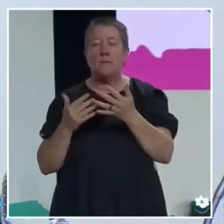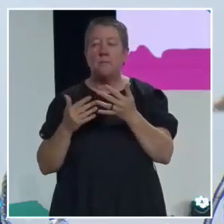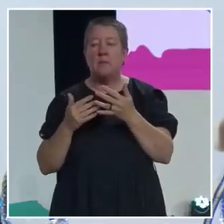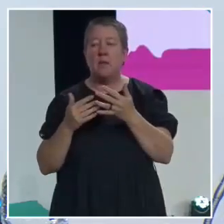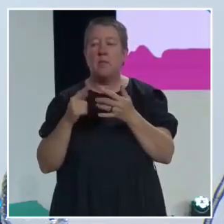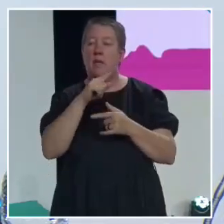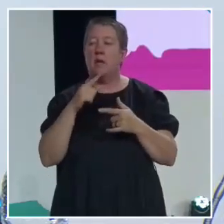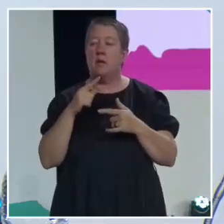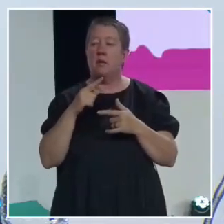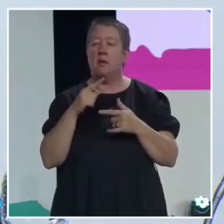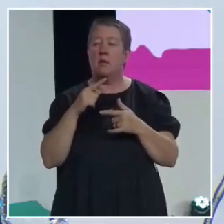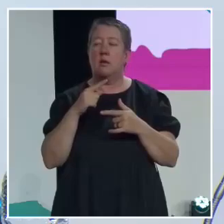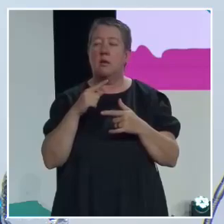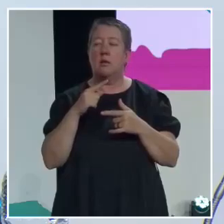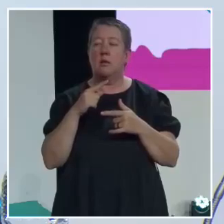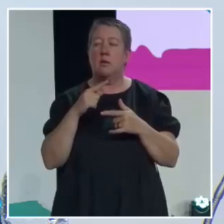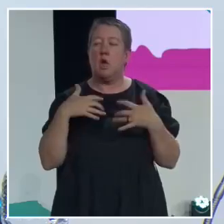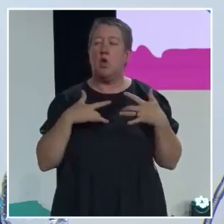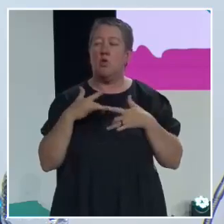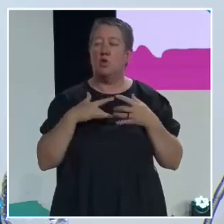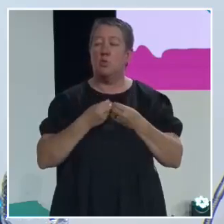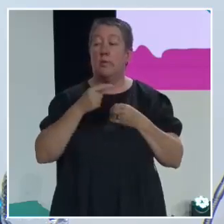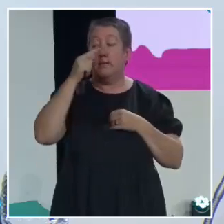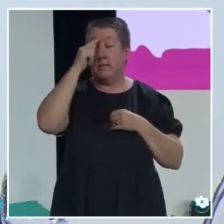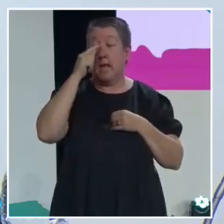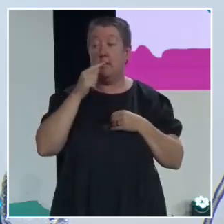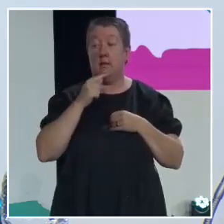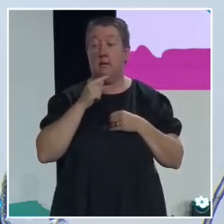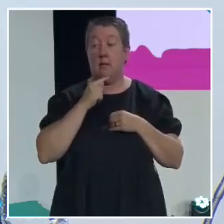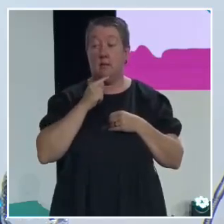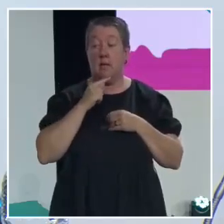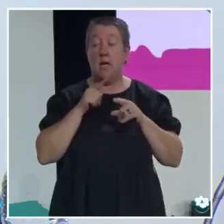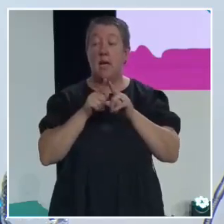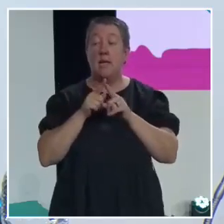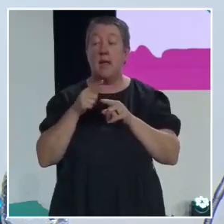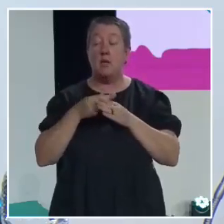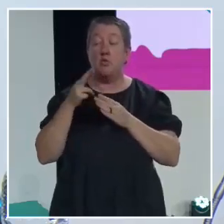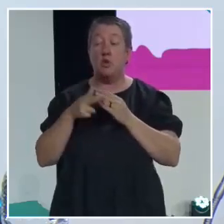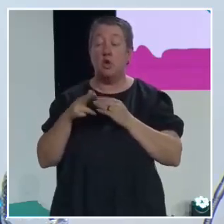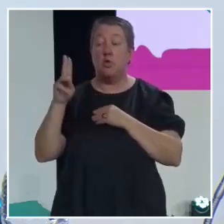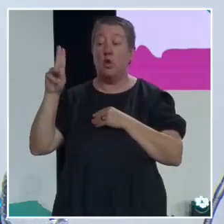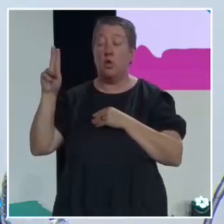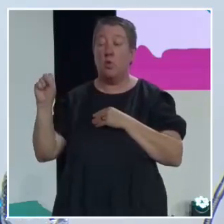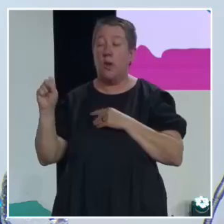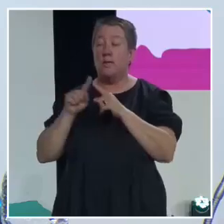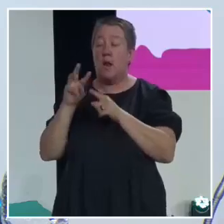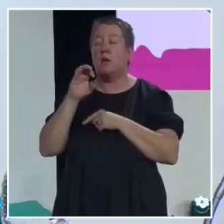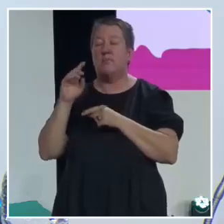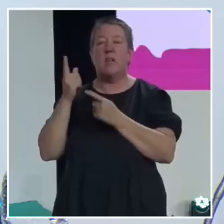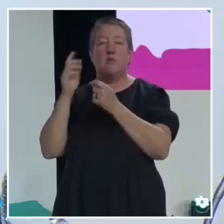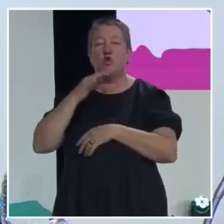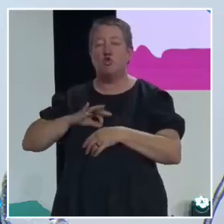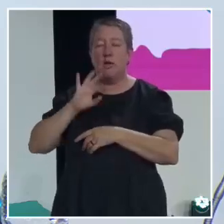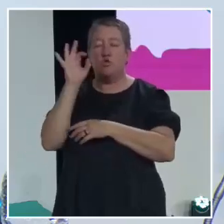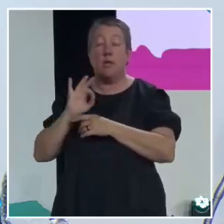status. And then, as a result, the US private credit rating agency like Moody's and Fitch